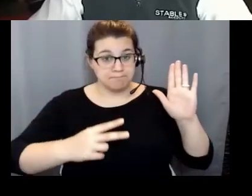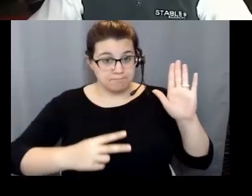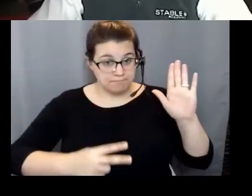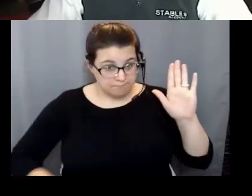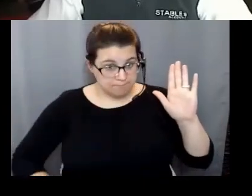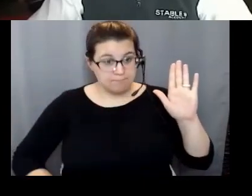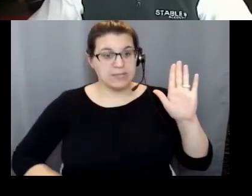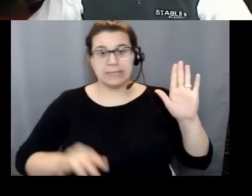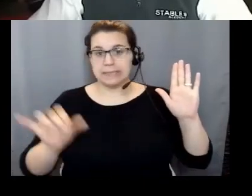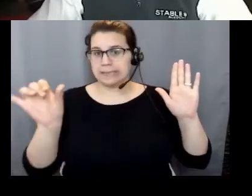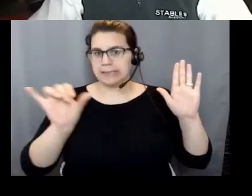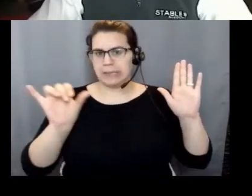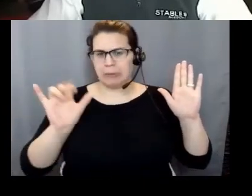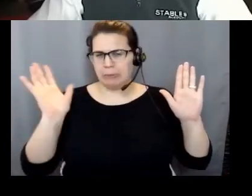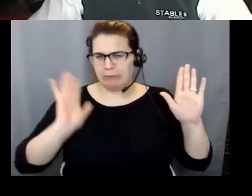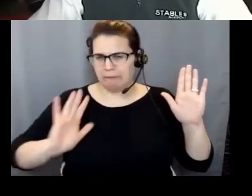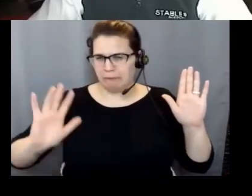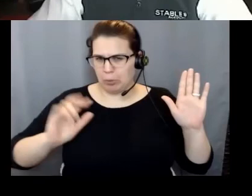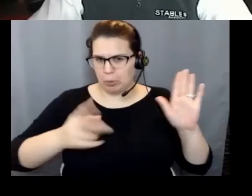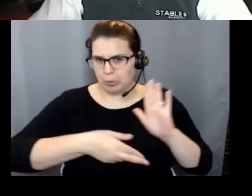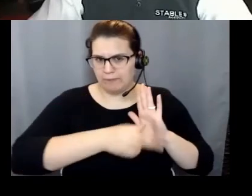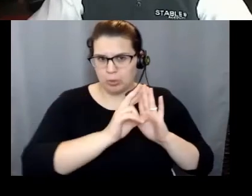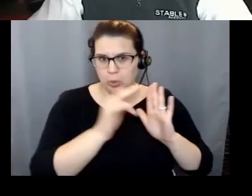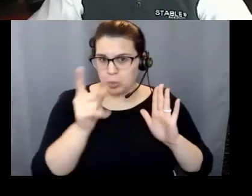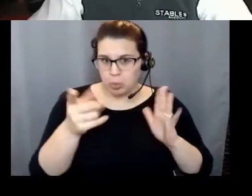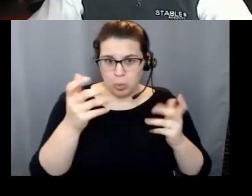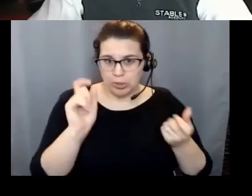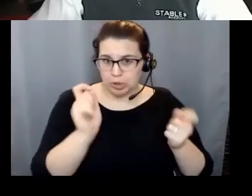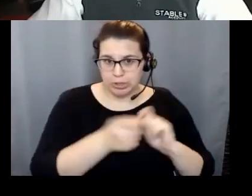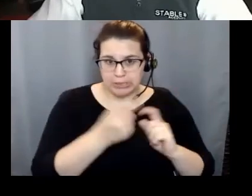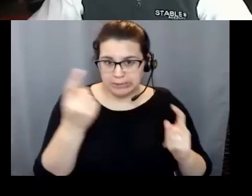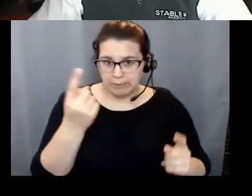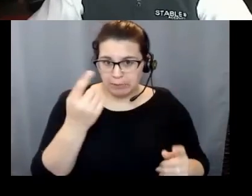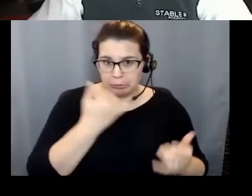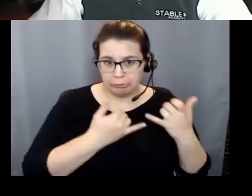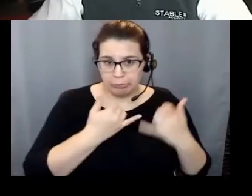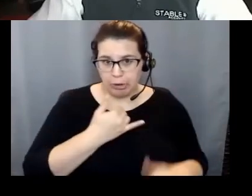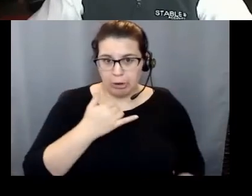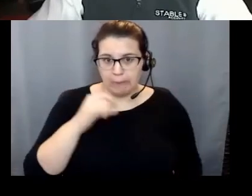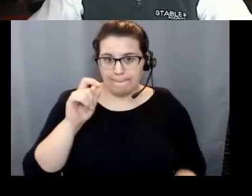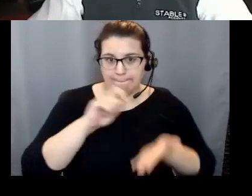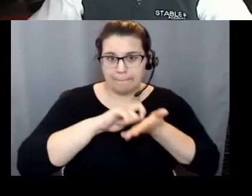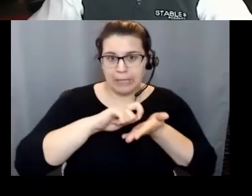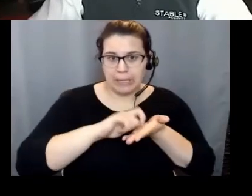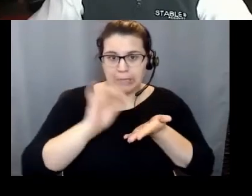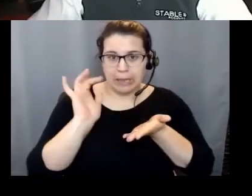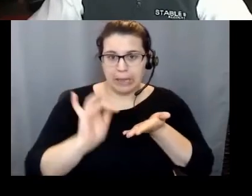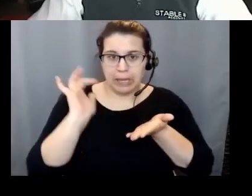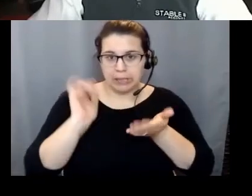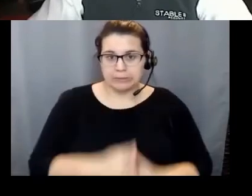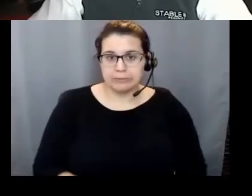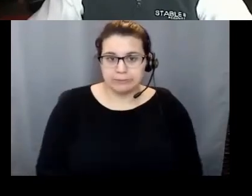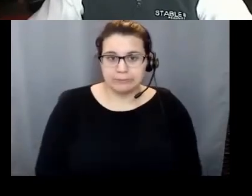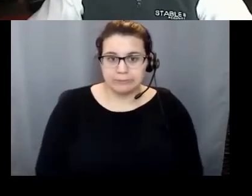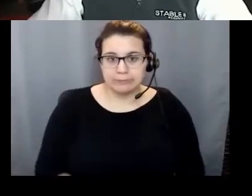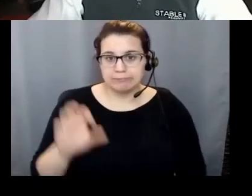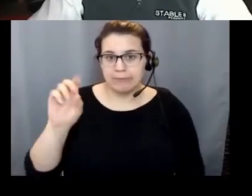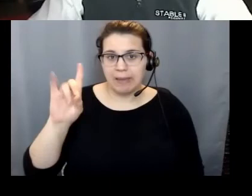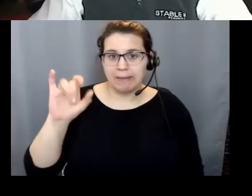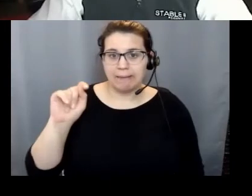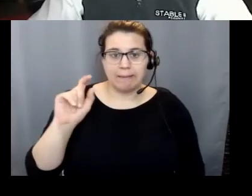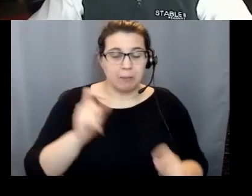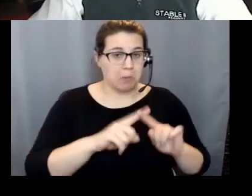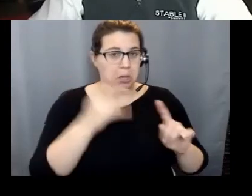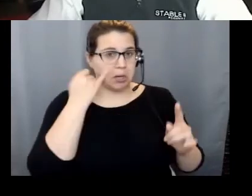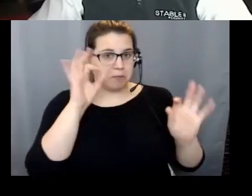described. Anytime you want to change anything, just click on one of these pen or pencil icons and you can go in and edit. But if everything